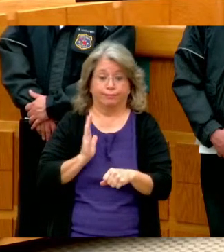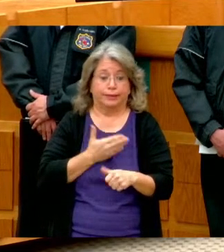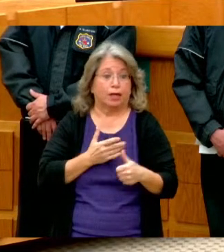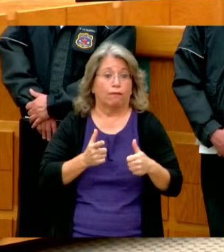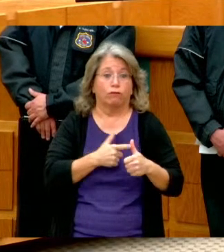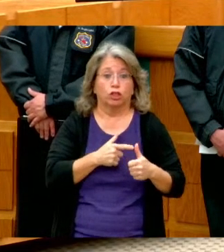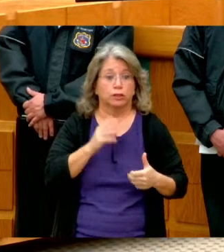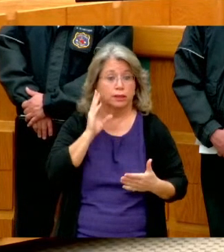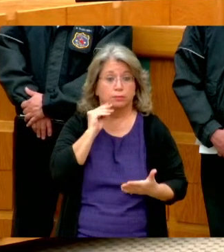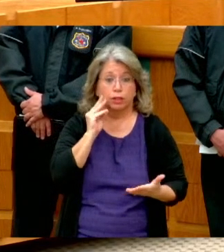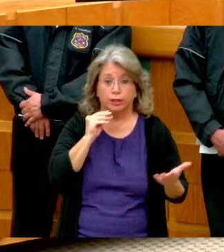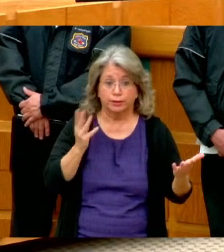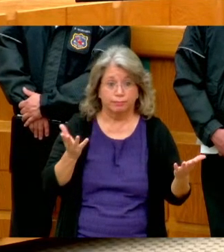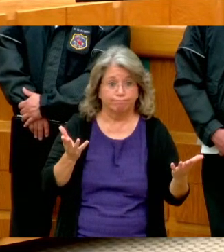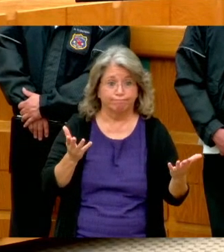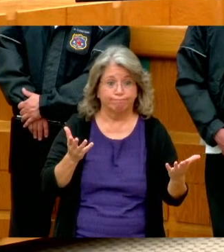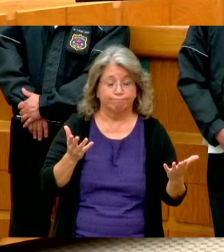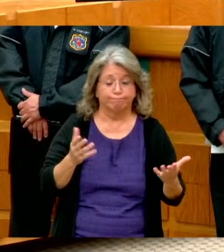would ask that you